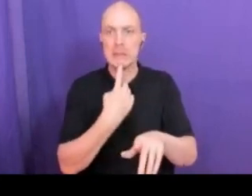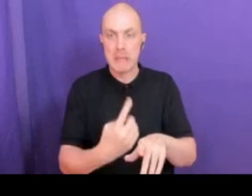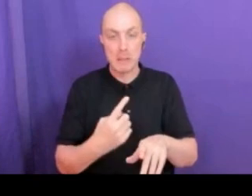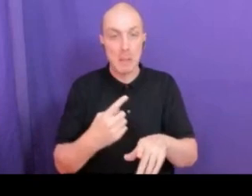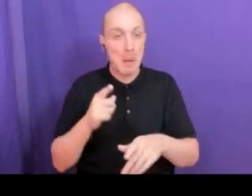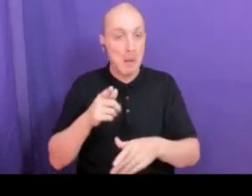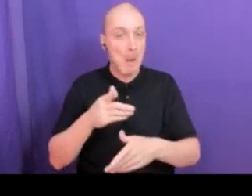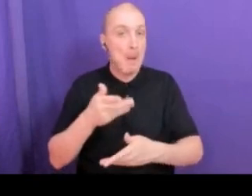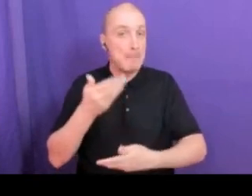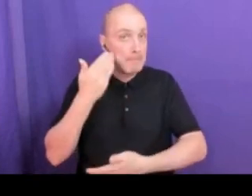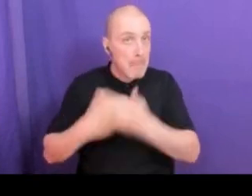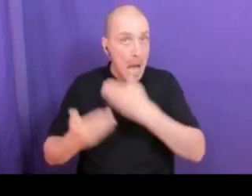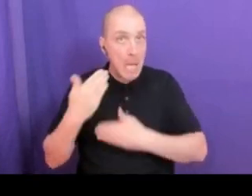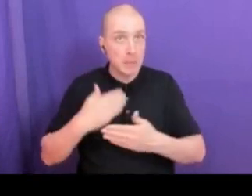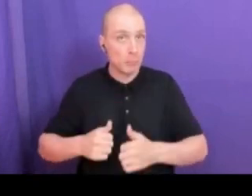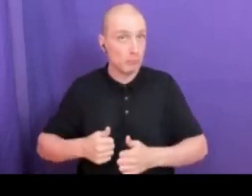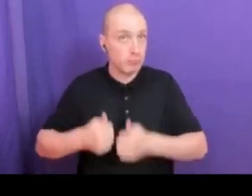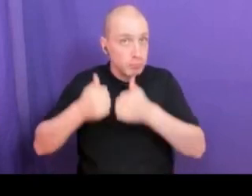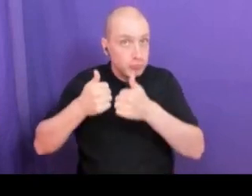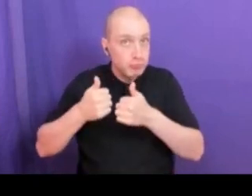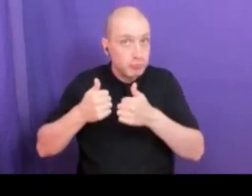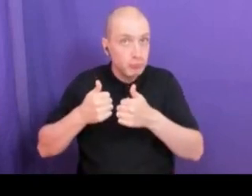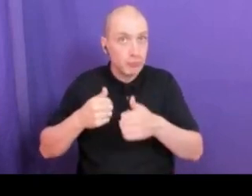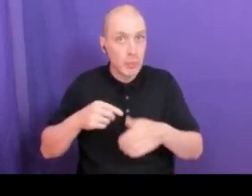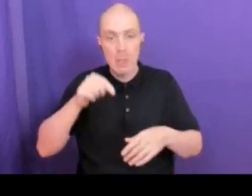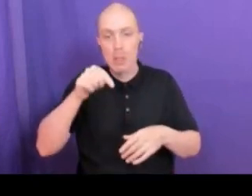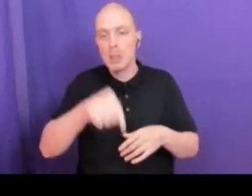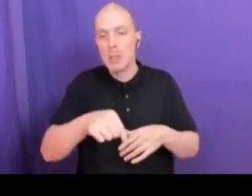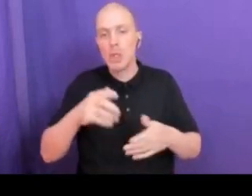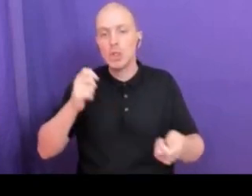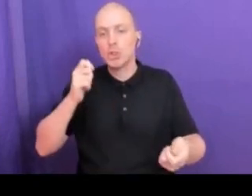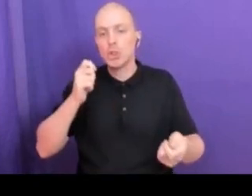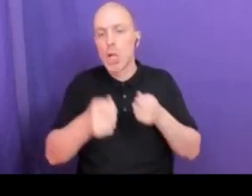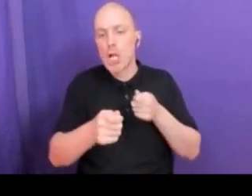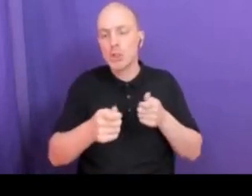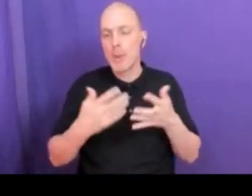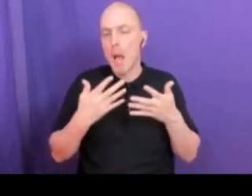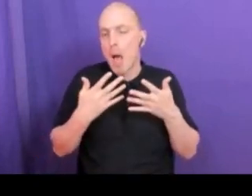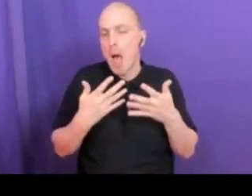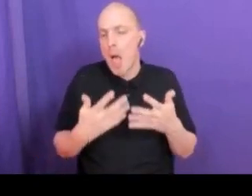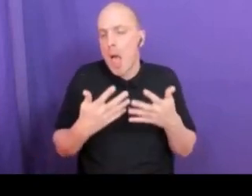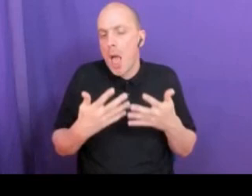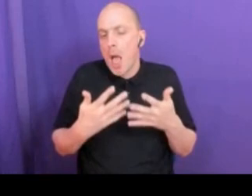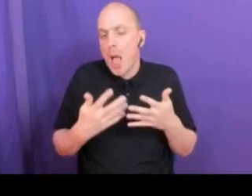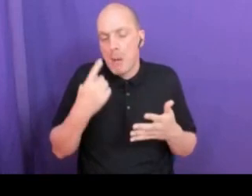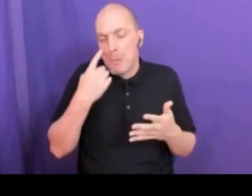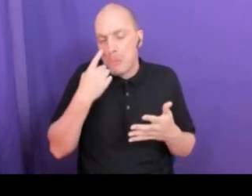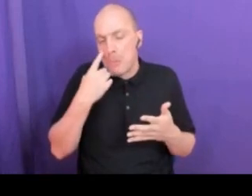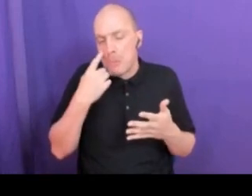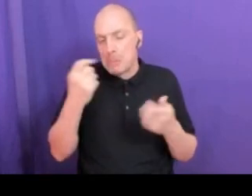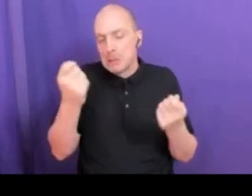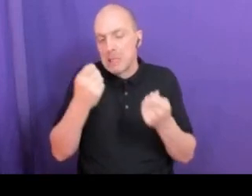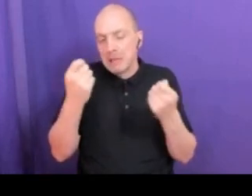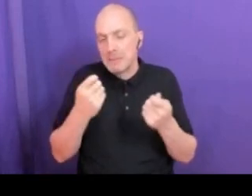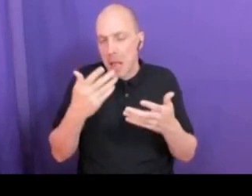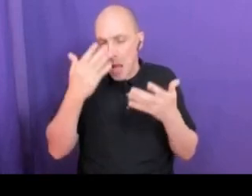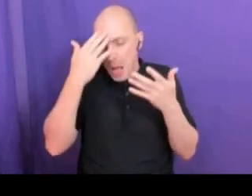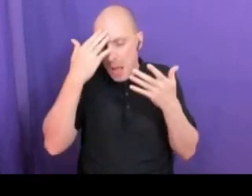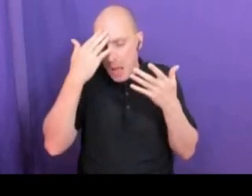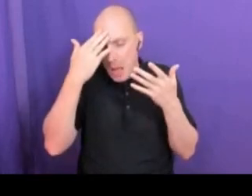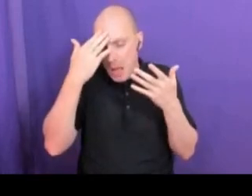changed some things slightly recently, and we're not too sure if that's still working. So yeah, I think people were just really, really keen to